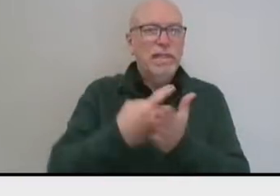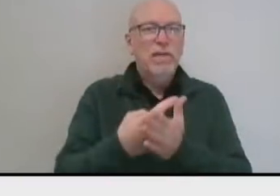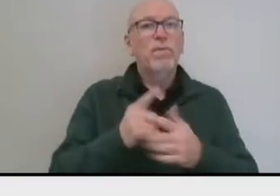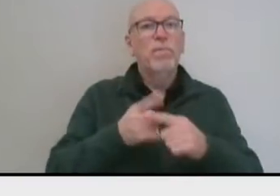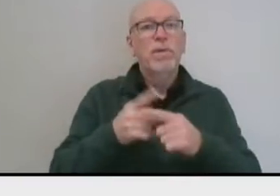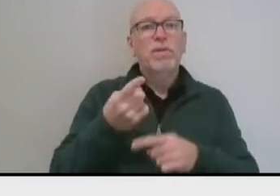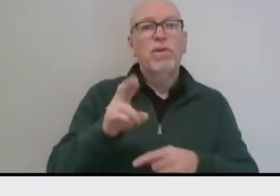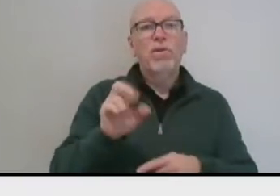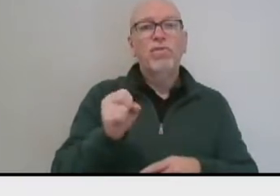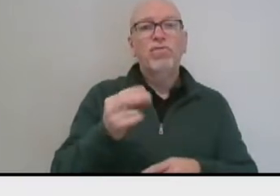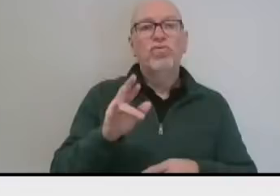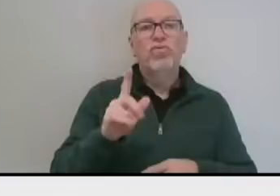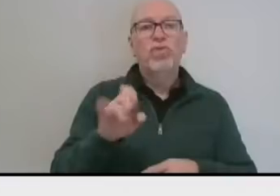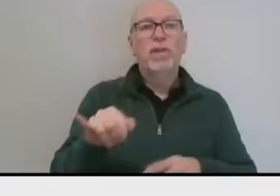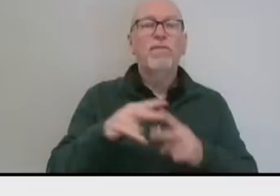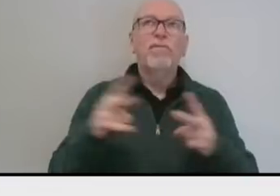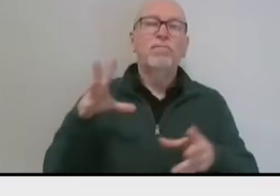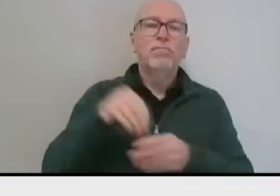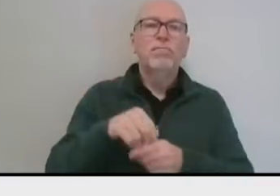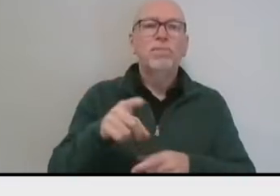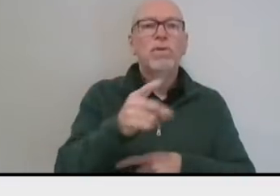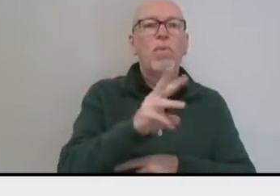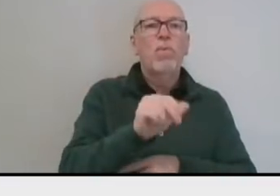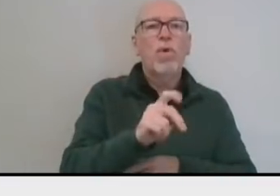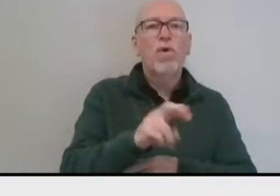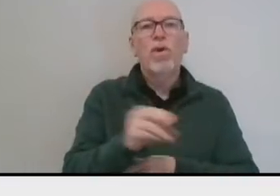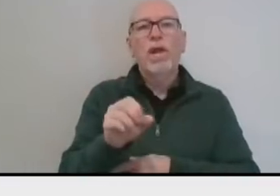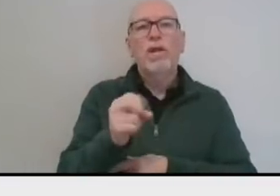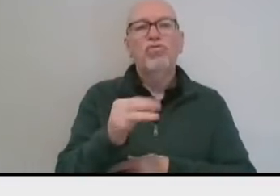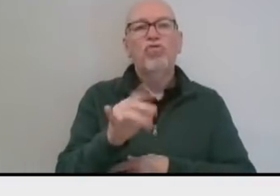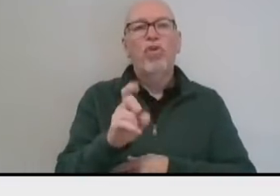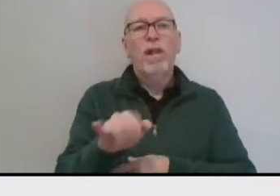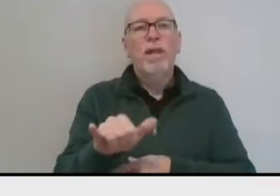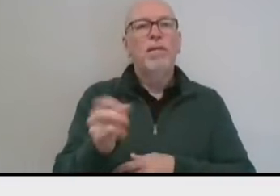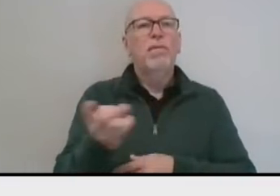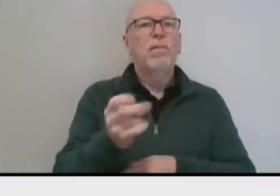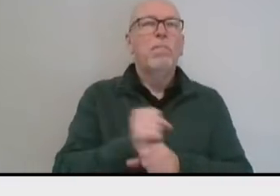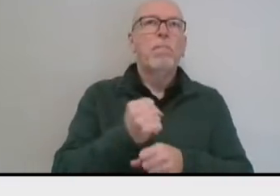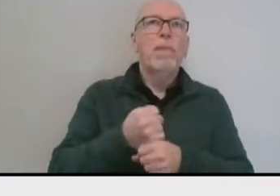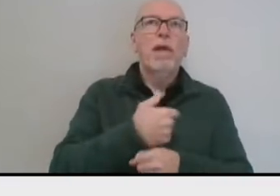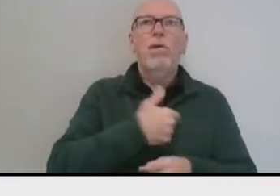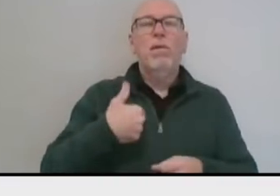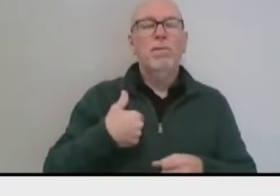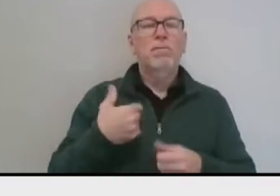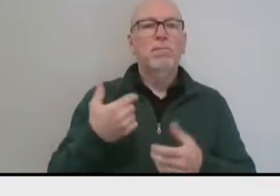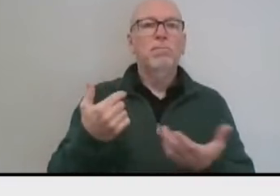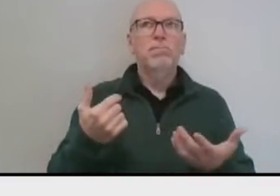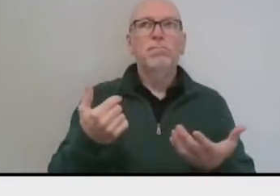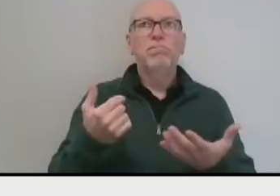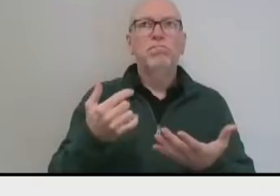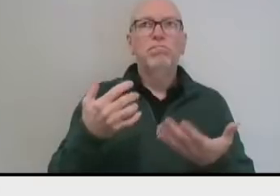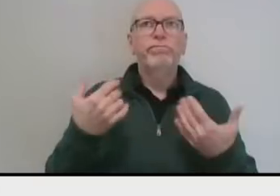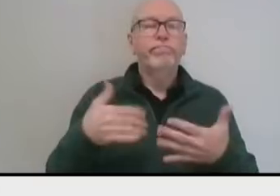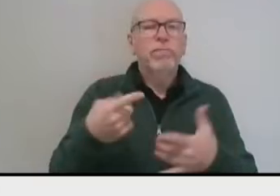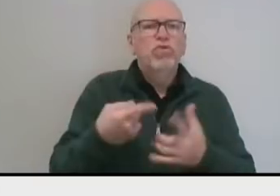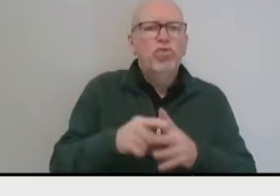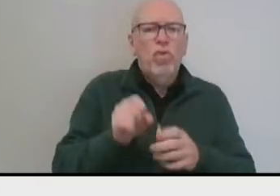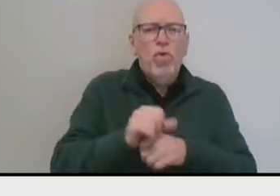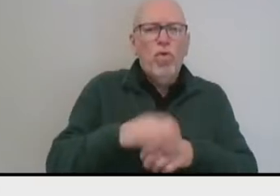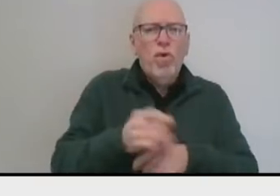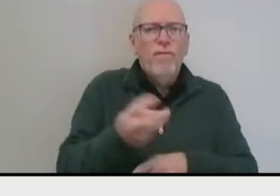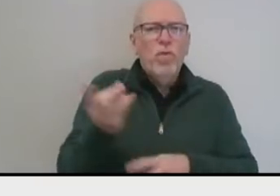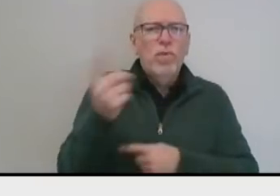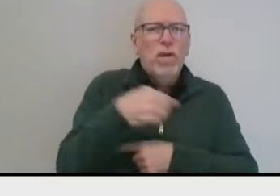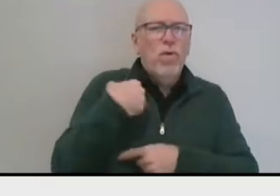been very instrumental, Dr. Walker and Dr. Shirley, in making this all. You started working on this a few days ago, but this has really